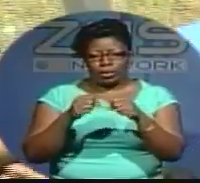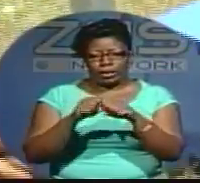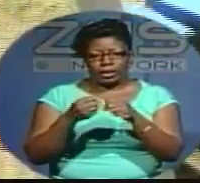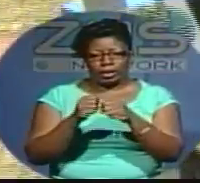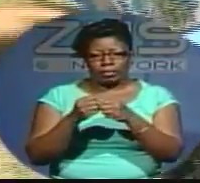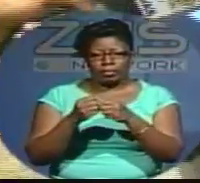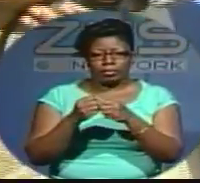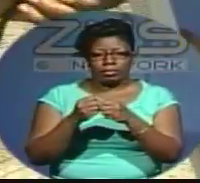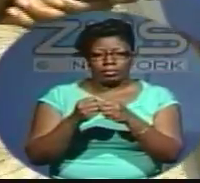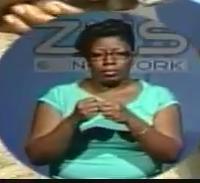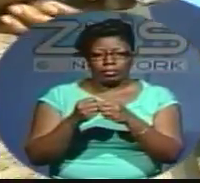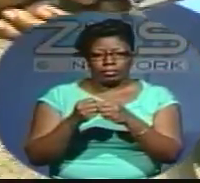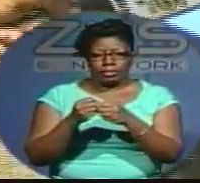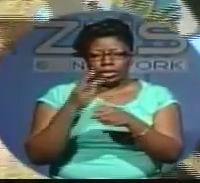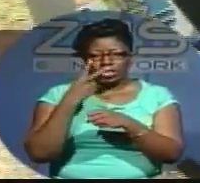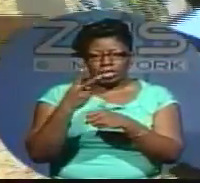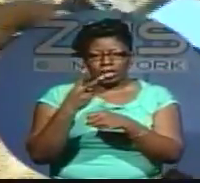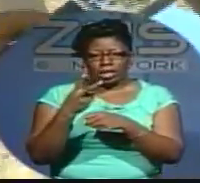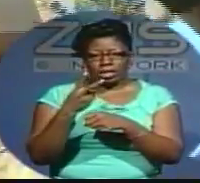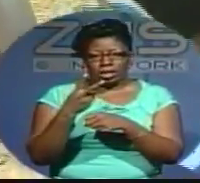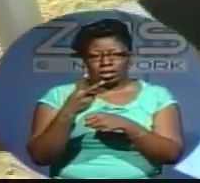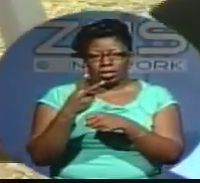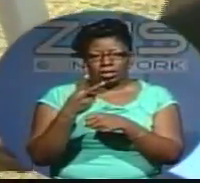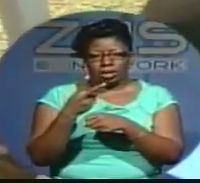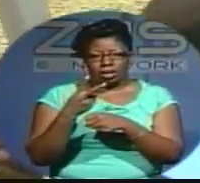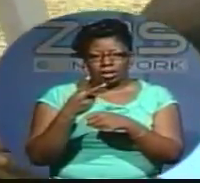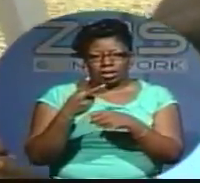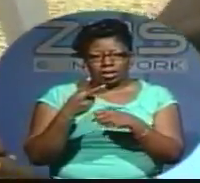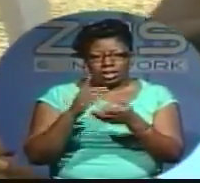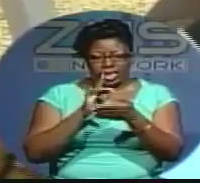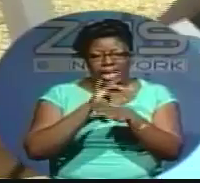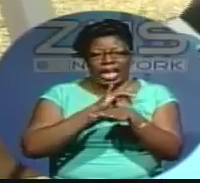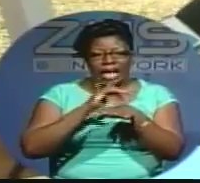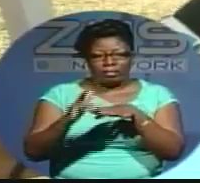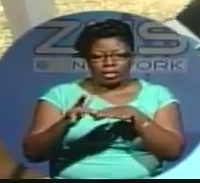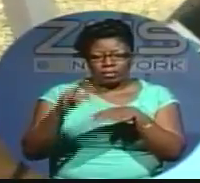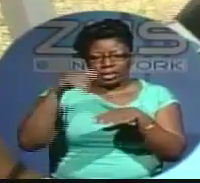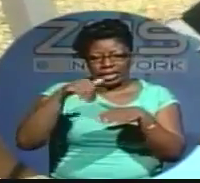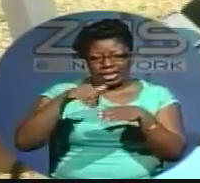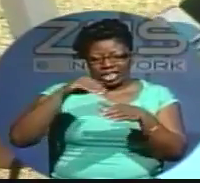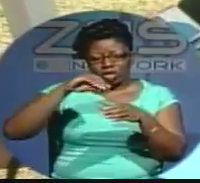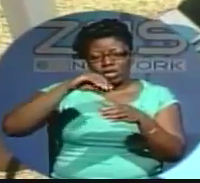up like that. But as you can see, they empty, but you go like that.